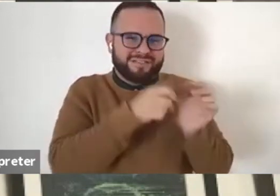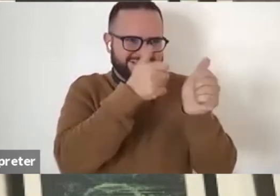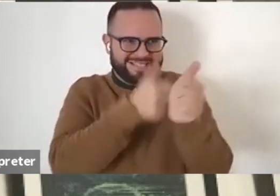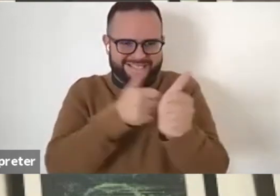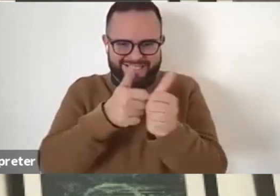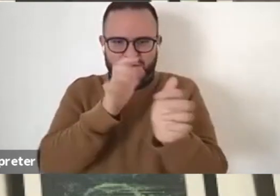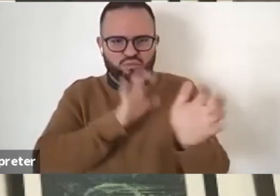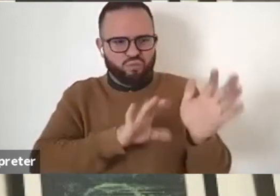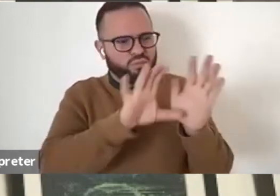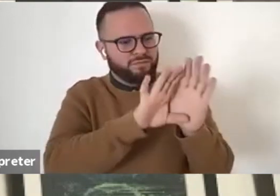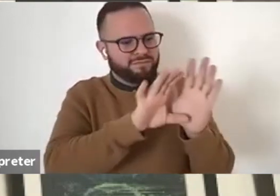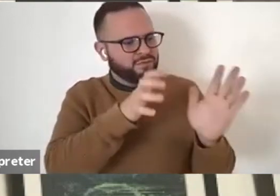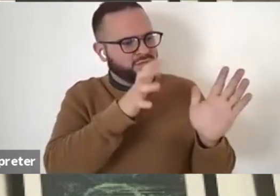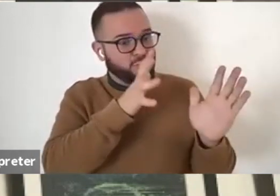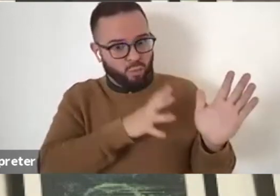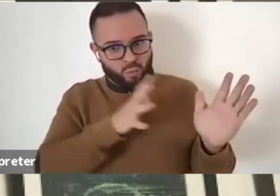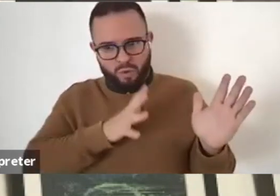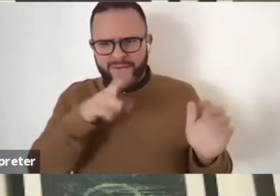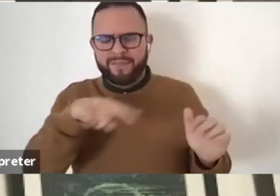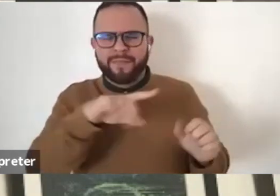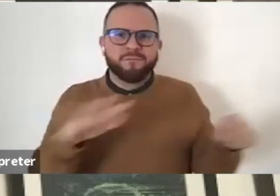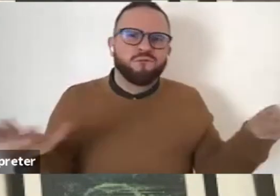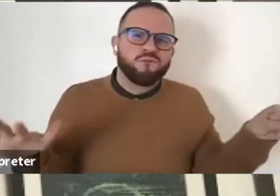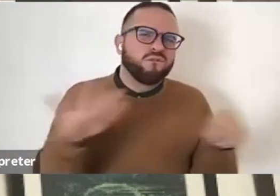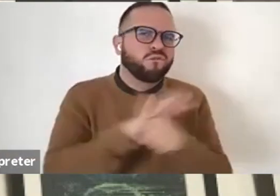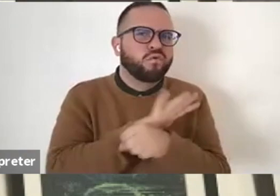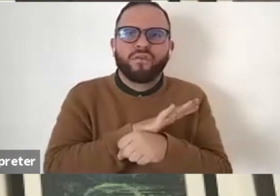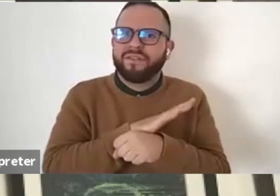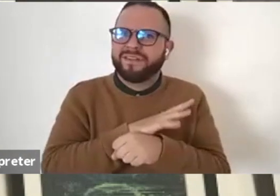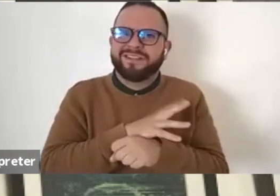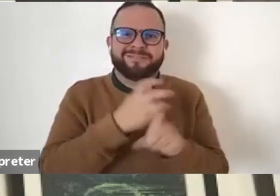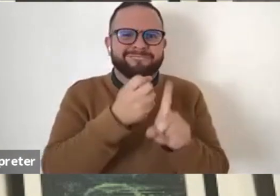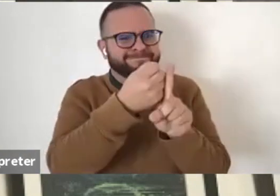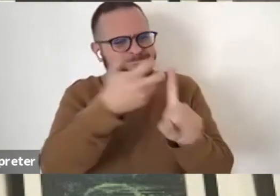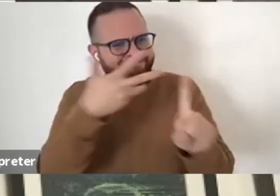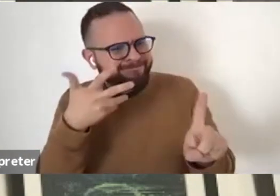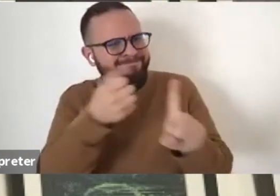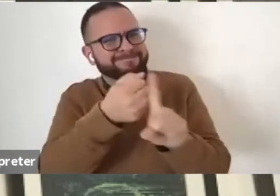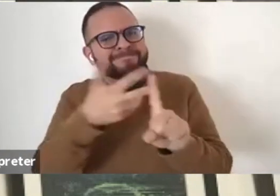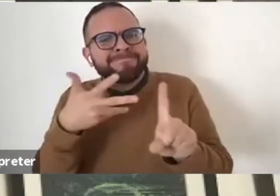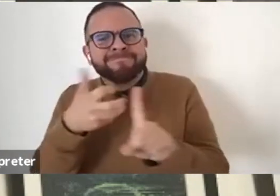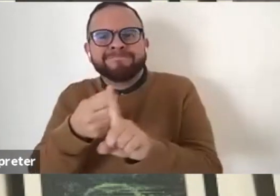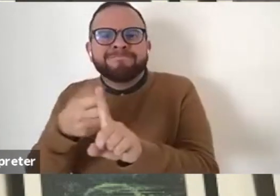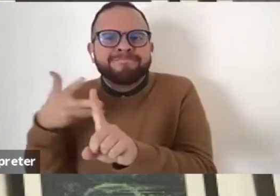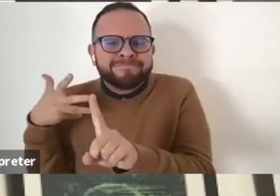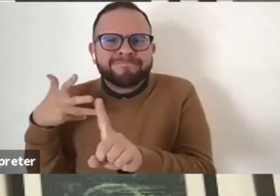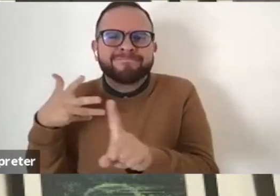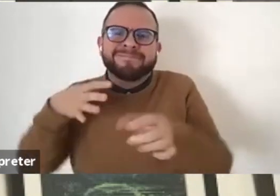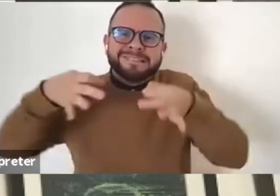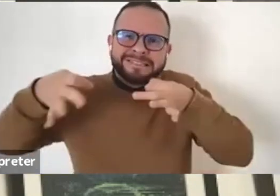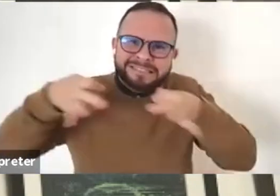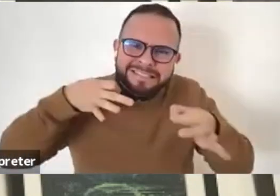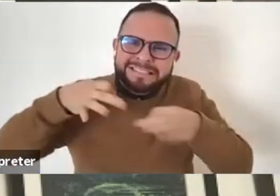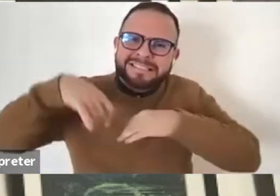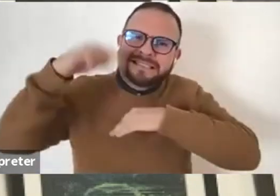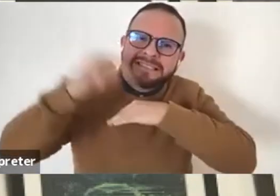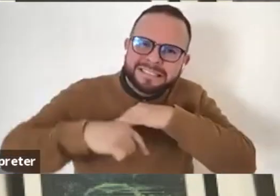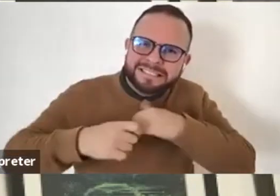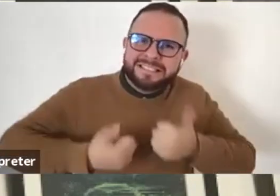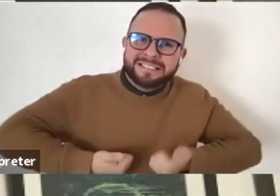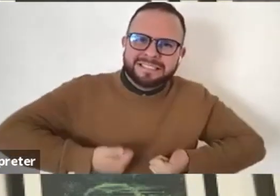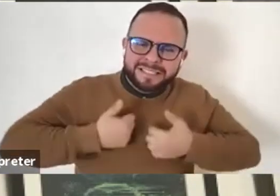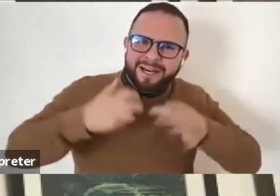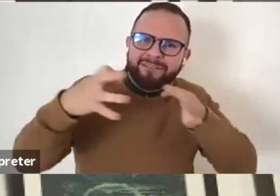that it's very rich. But you have this sense of betrayal. You